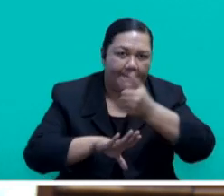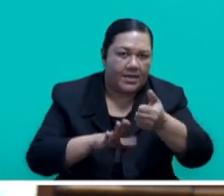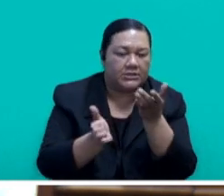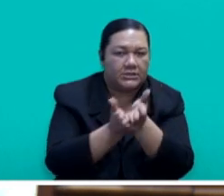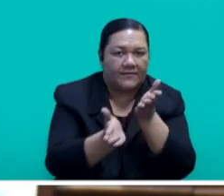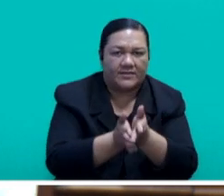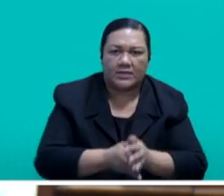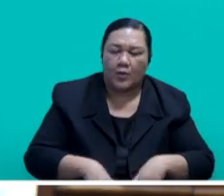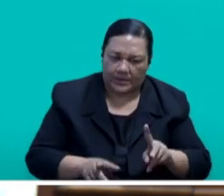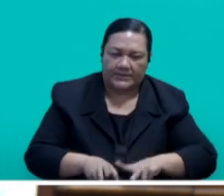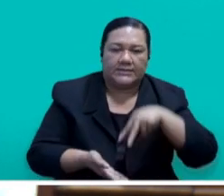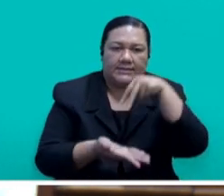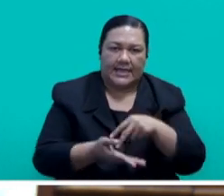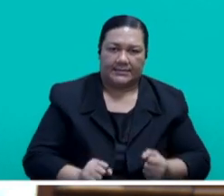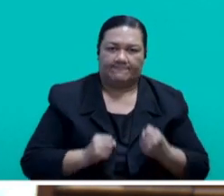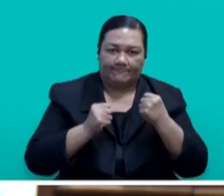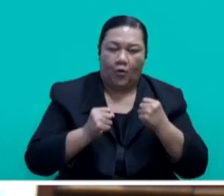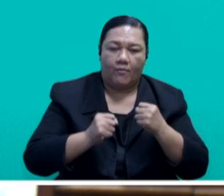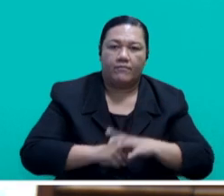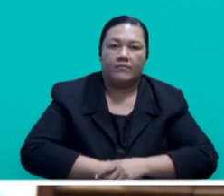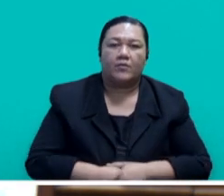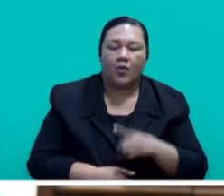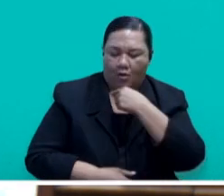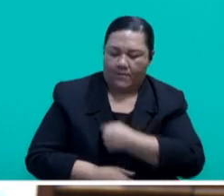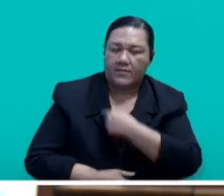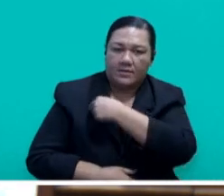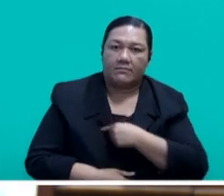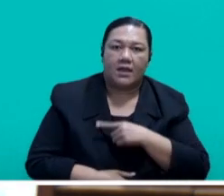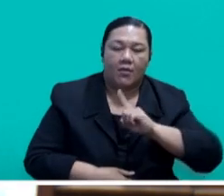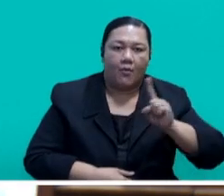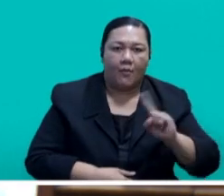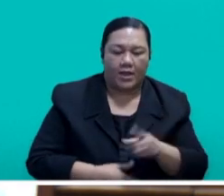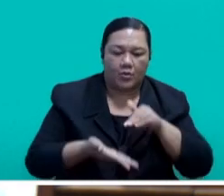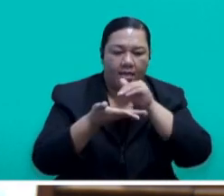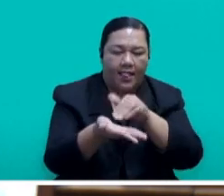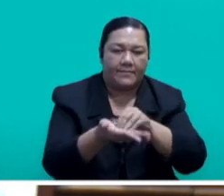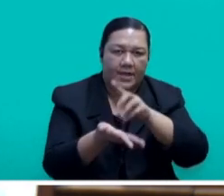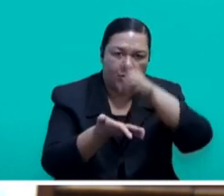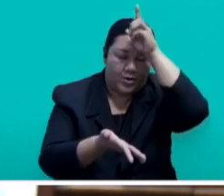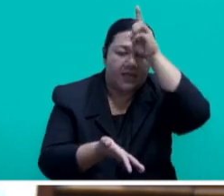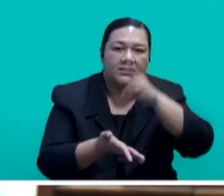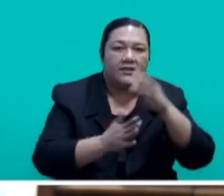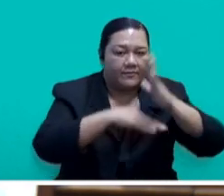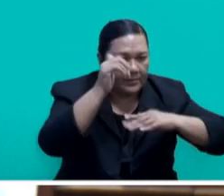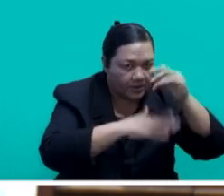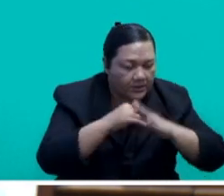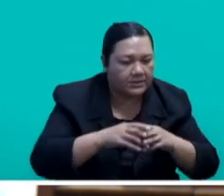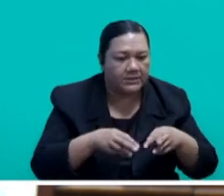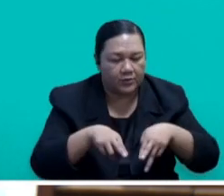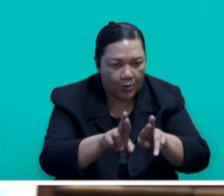steadfast in our commitment to health, to education, to infrastructure,